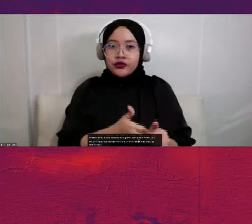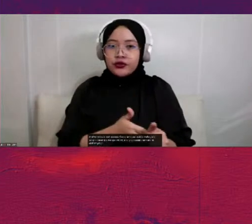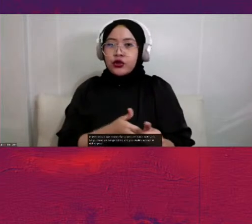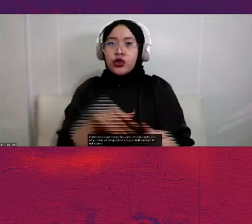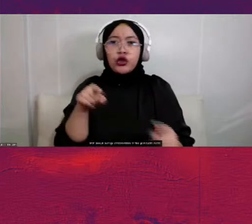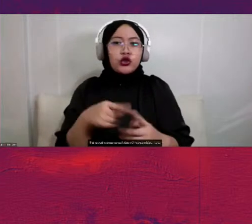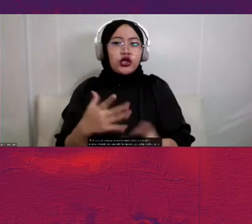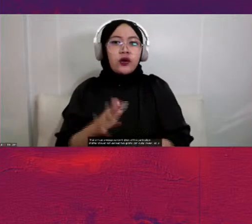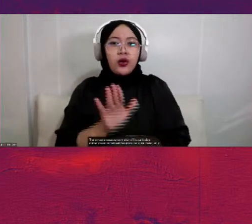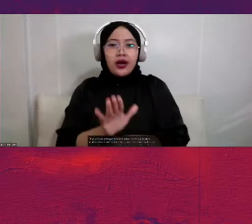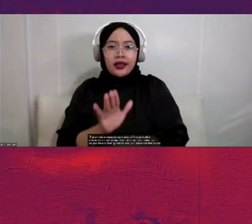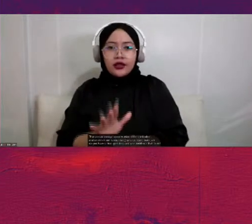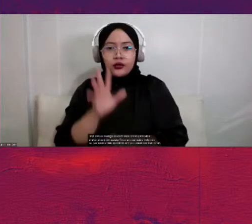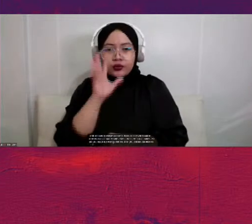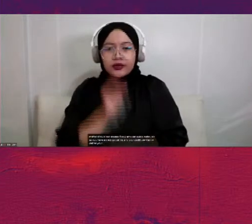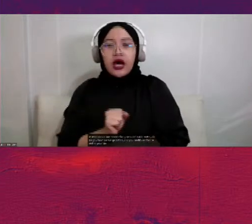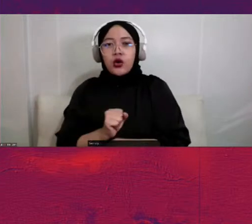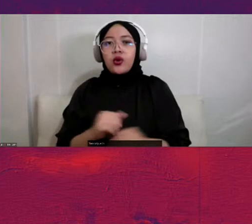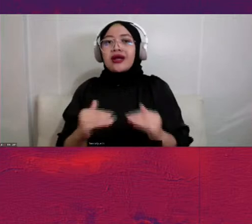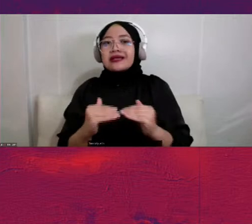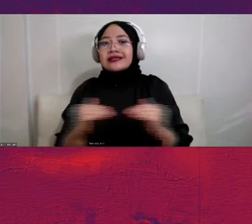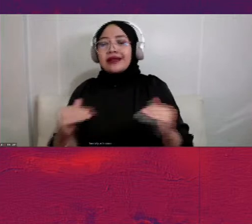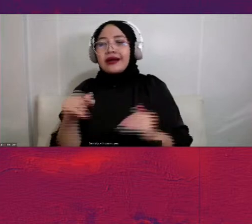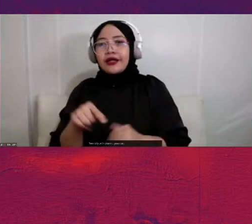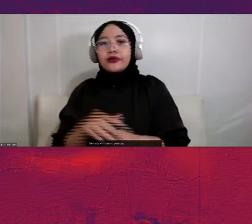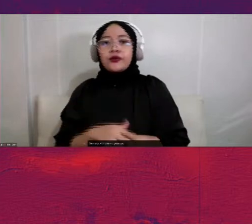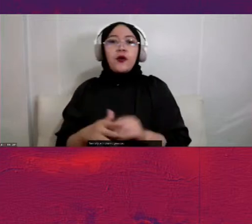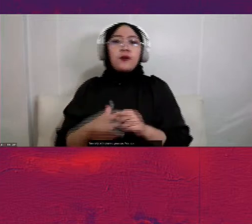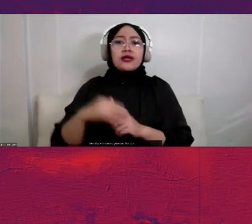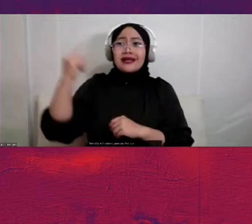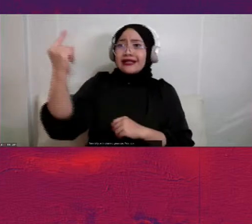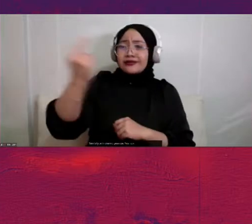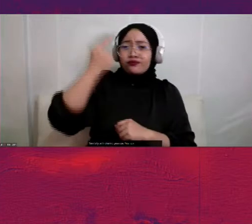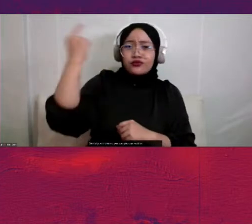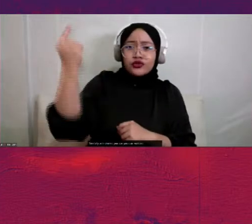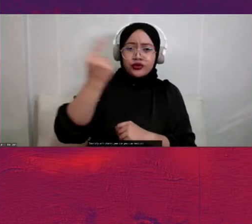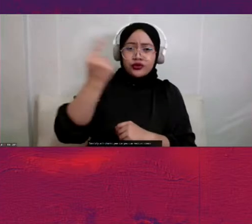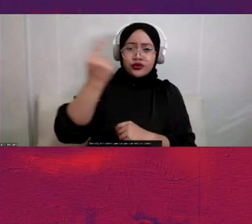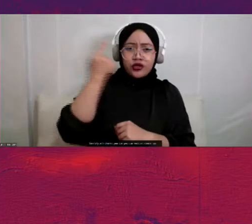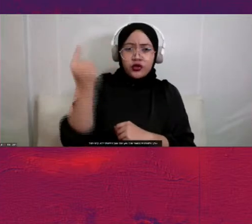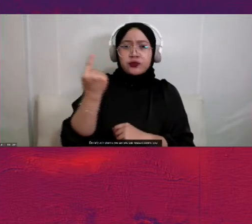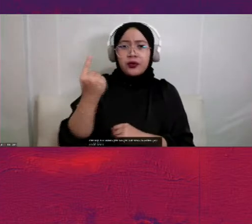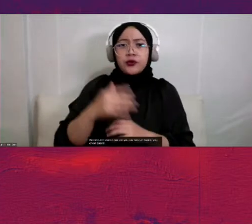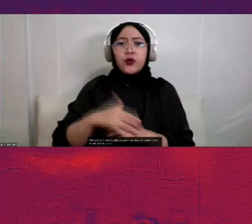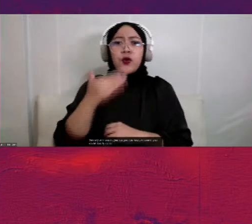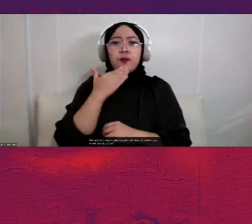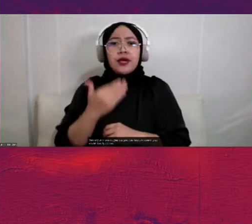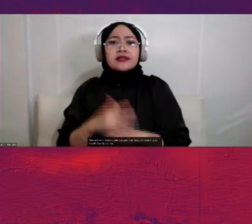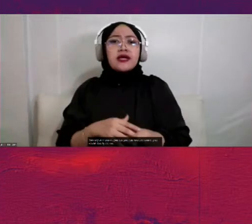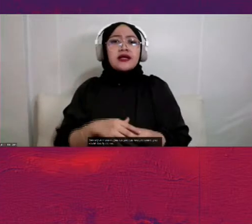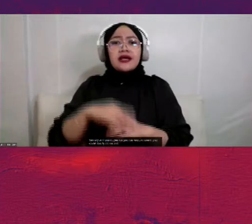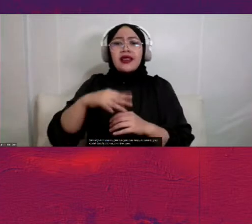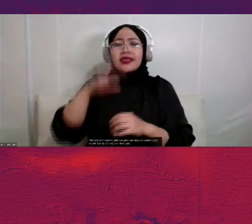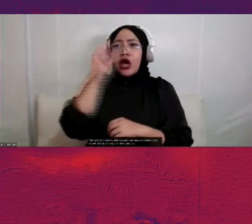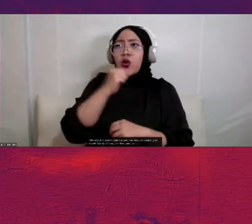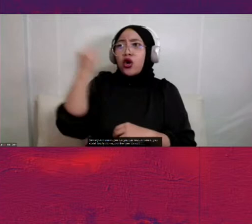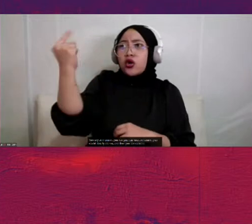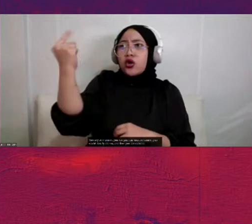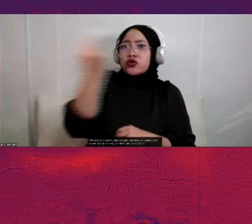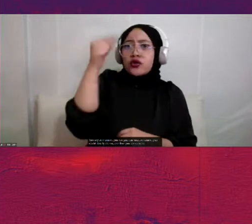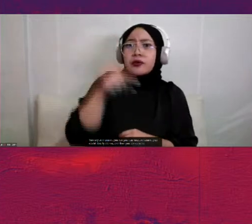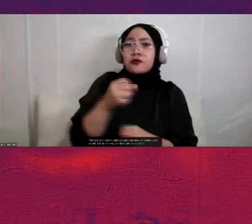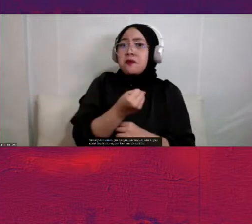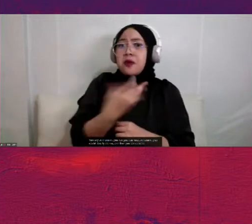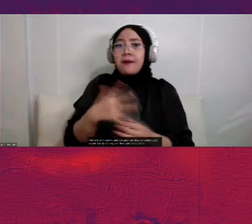your cutoff. Similarly with storms, you can measure storms, you can classify storms, and then you can operate with